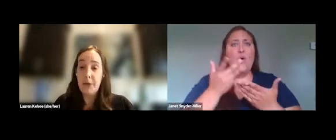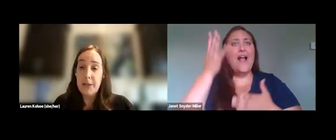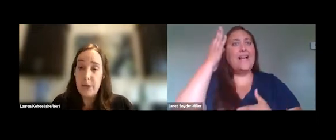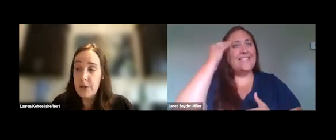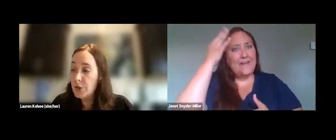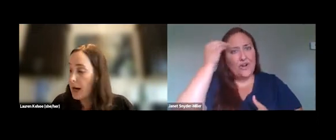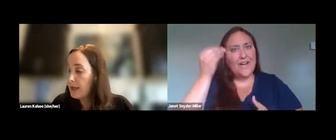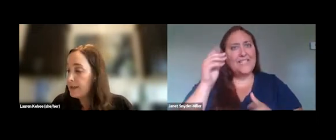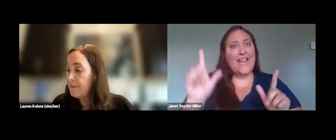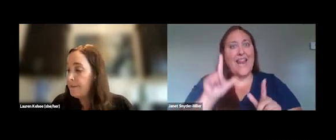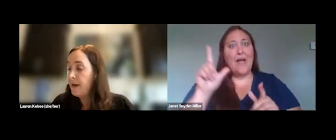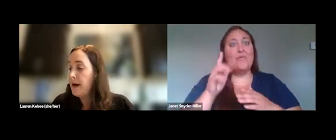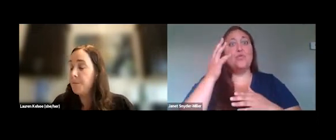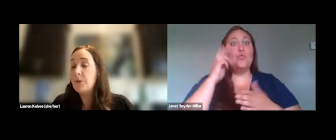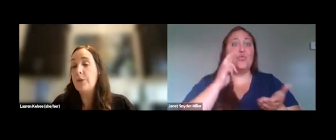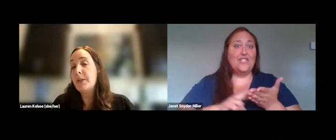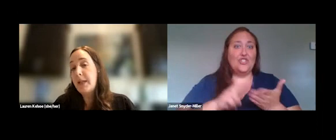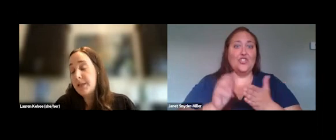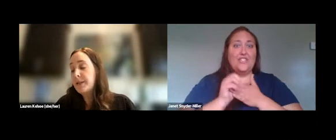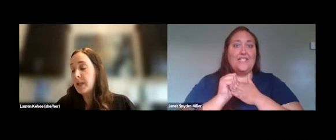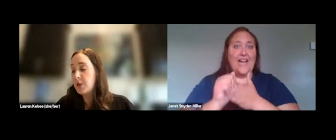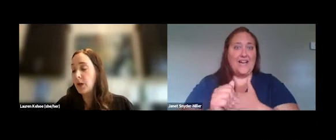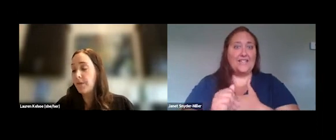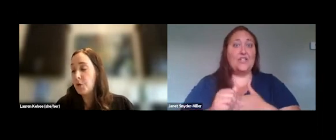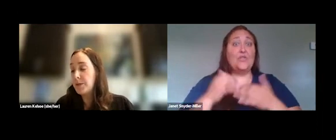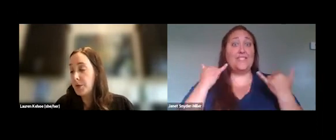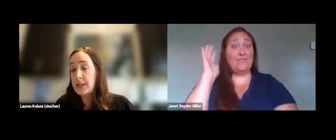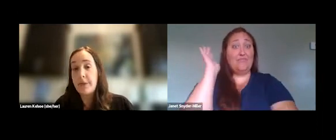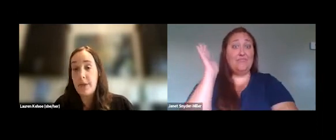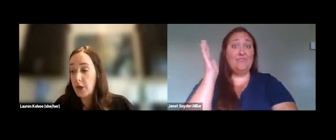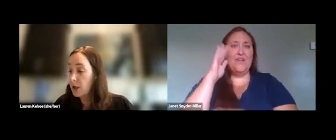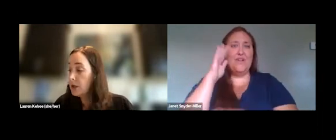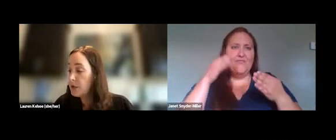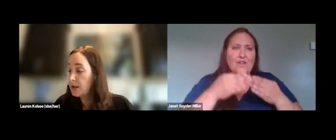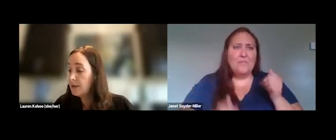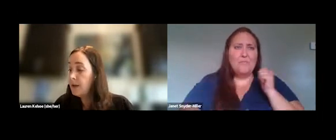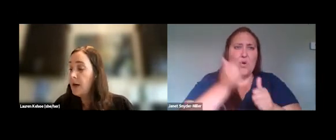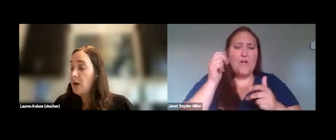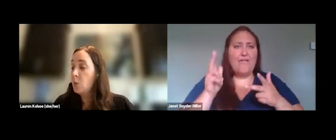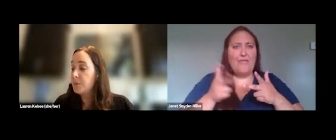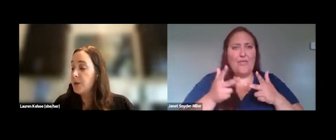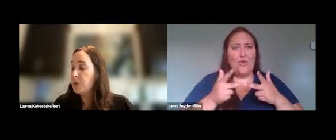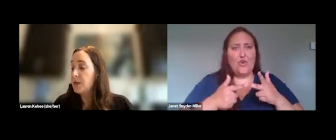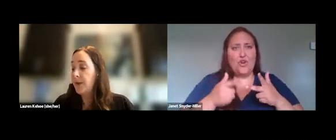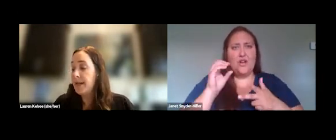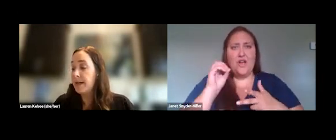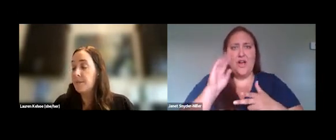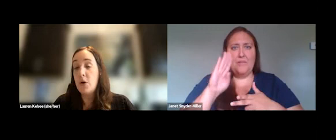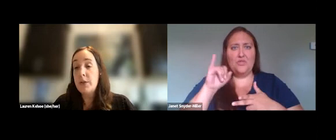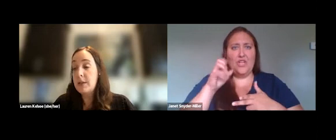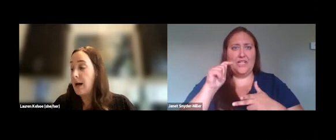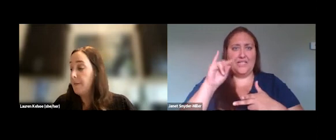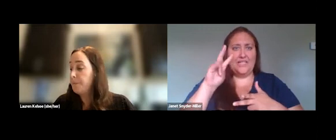the library's research guides. So for today's presentation, we're going to focus mostly on the third objective, which produced